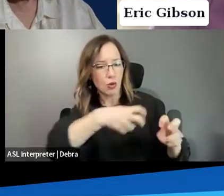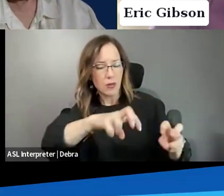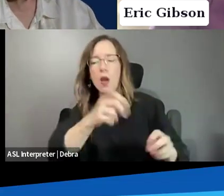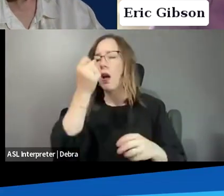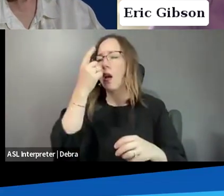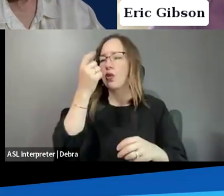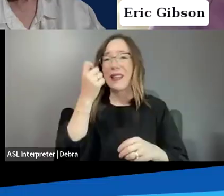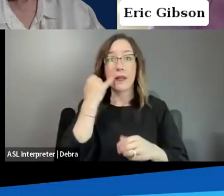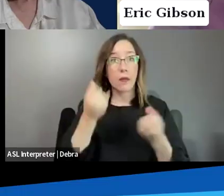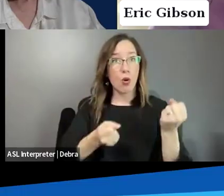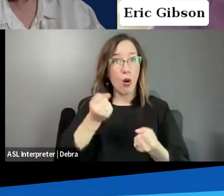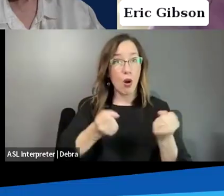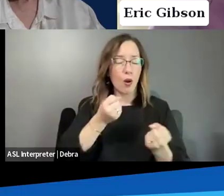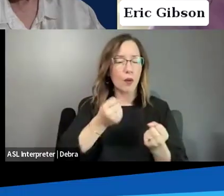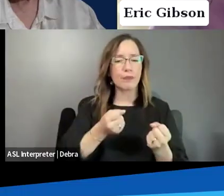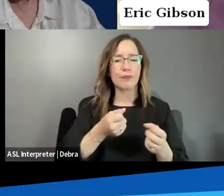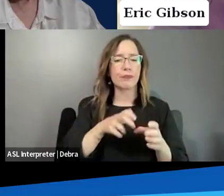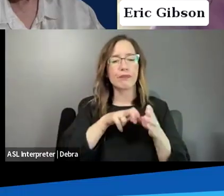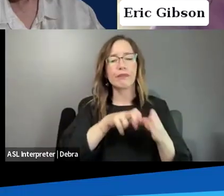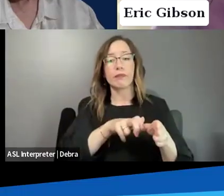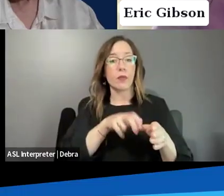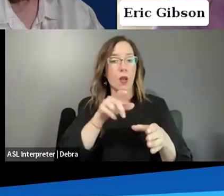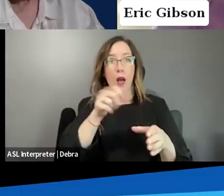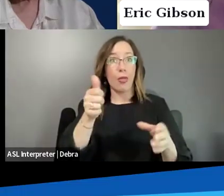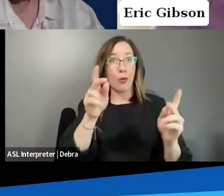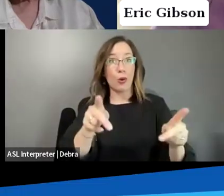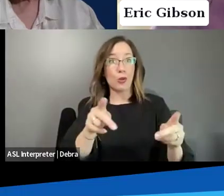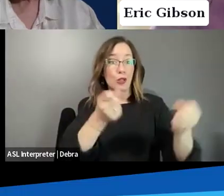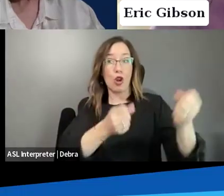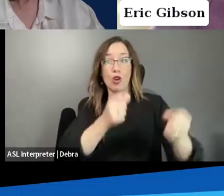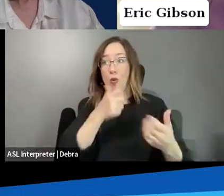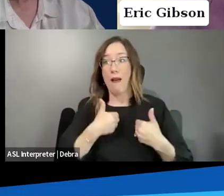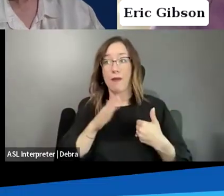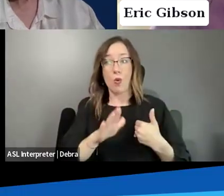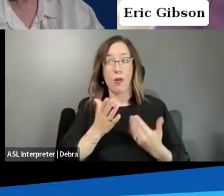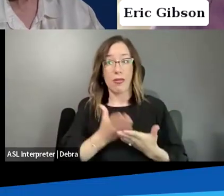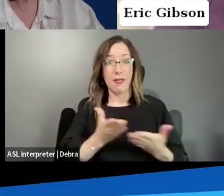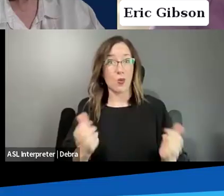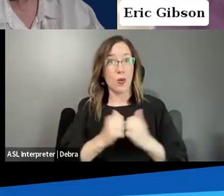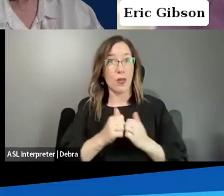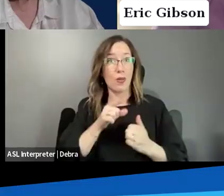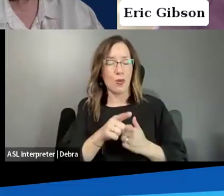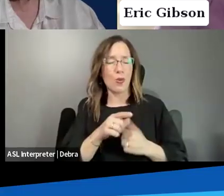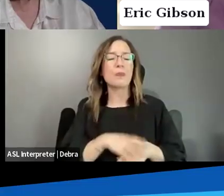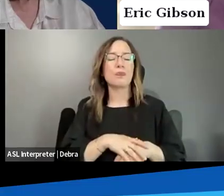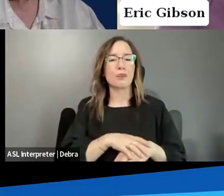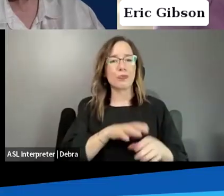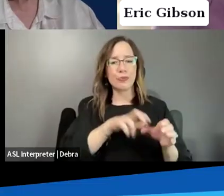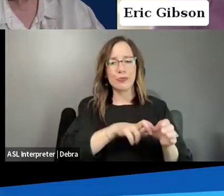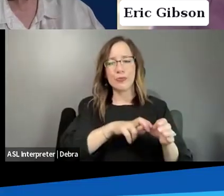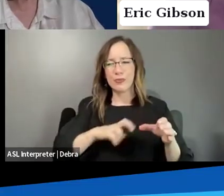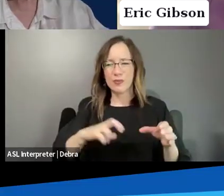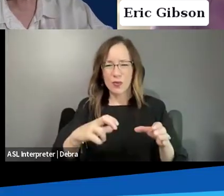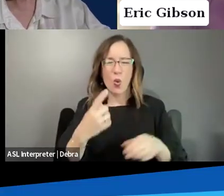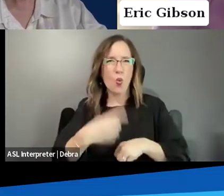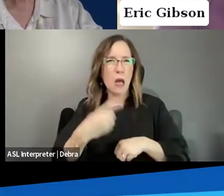or like Eric says, you're out in a stranger's car, you might not have your equipment with you, but doing that one transfer without the equipment is